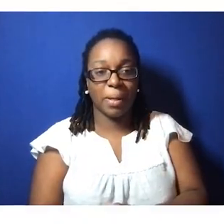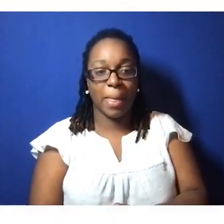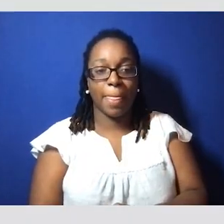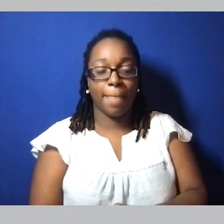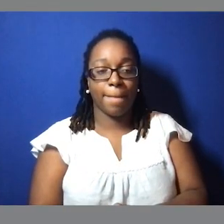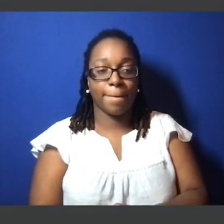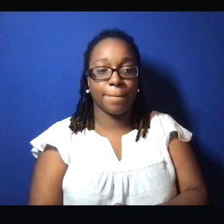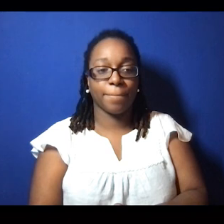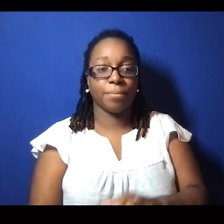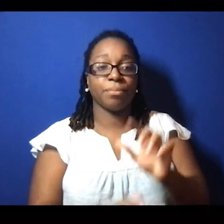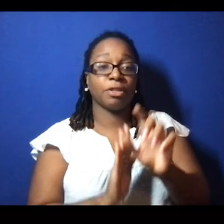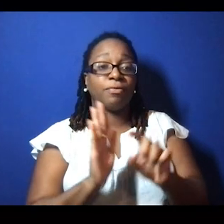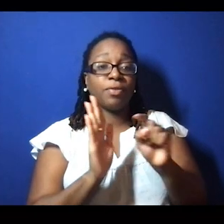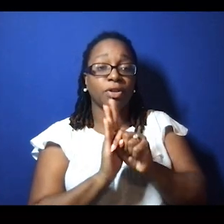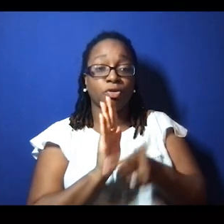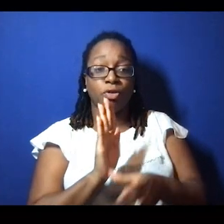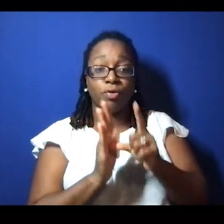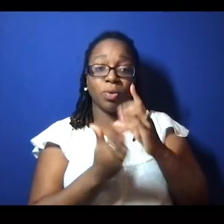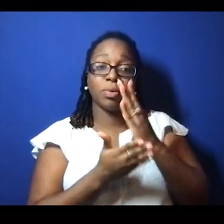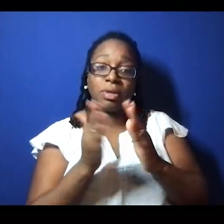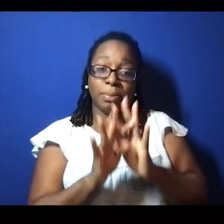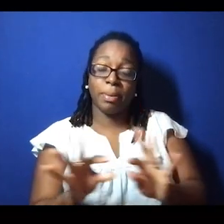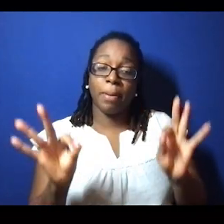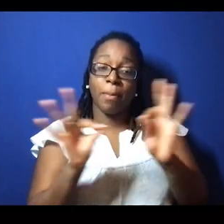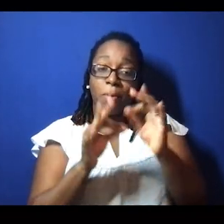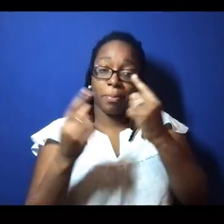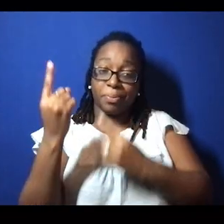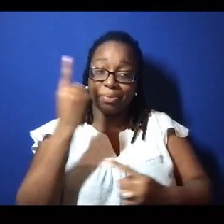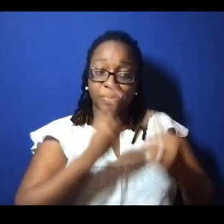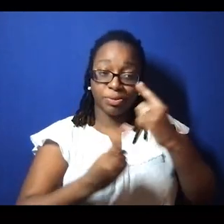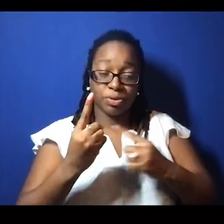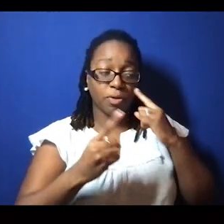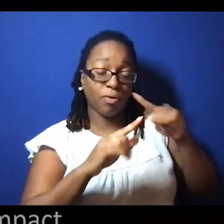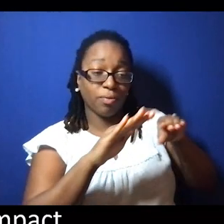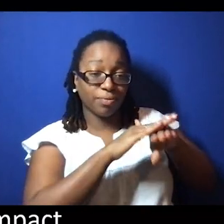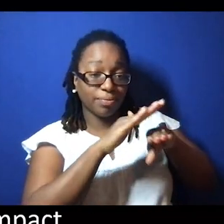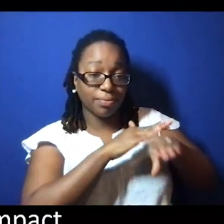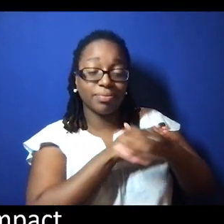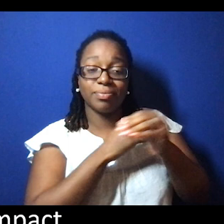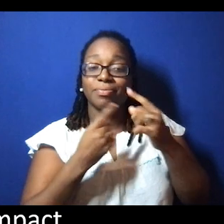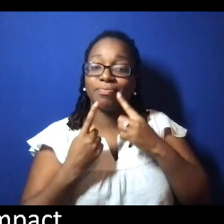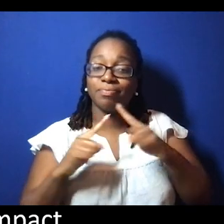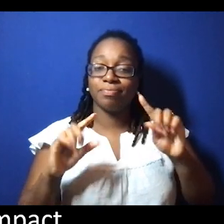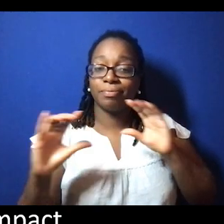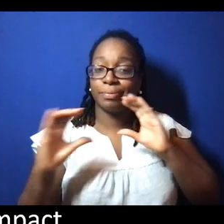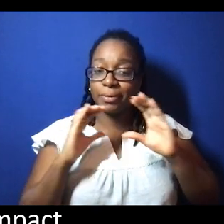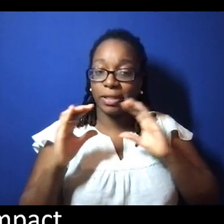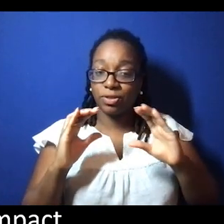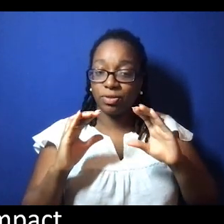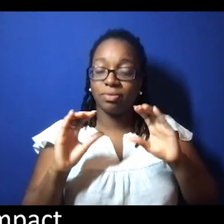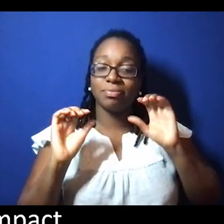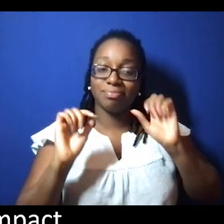information. This video reviewed some important considerations for accessible and